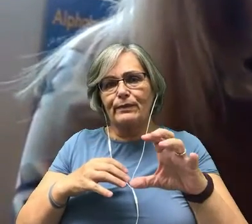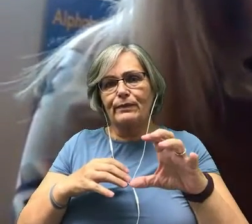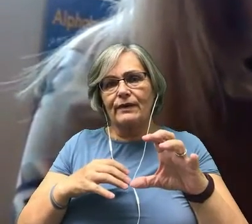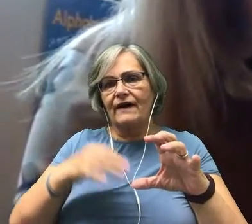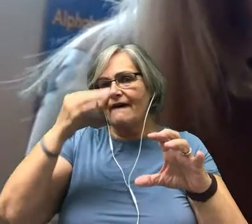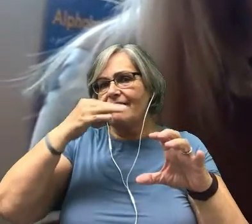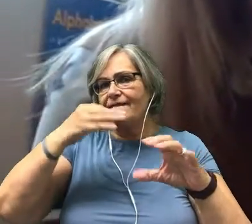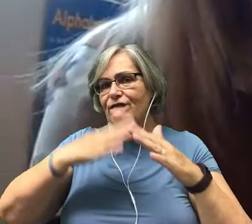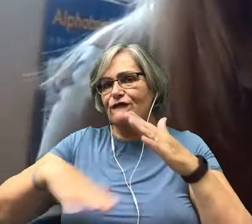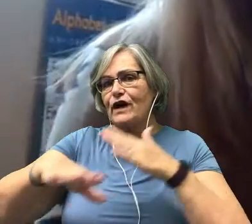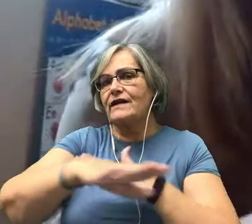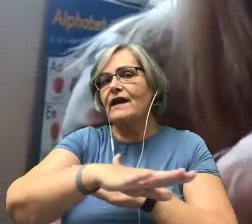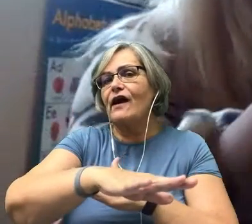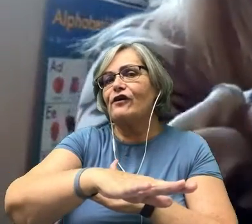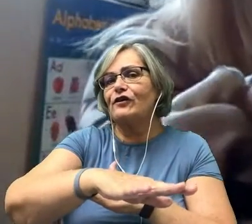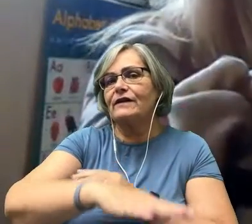front yard.